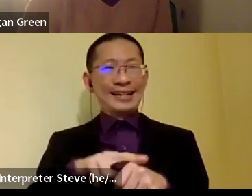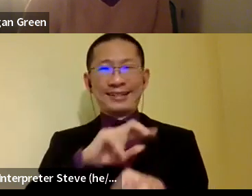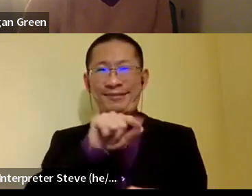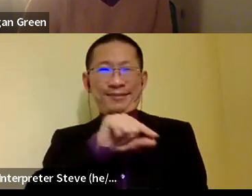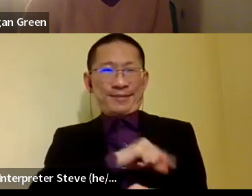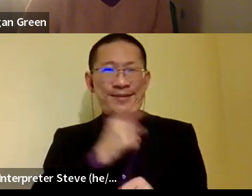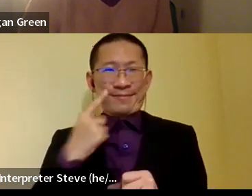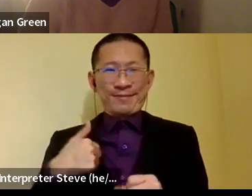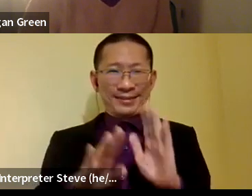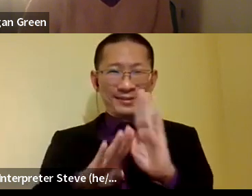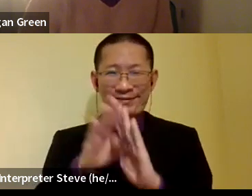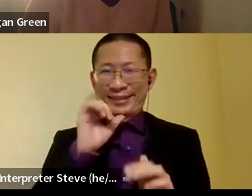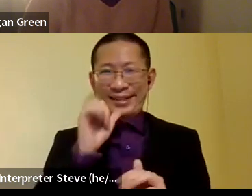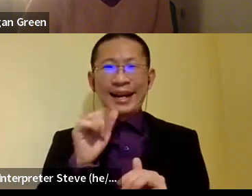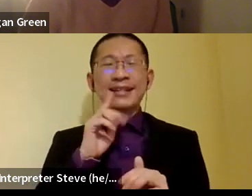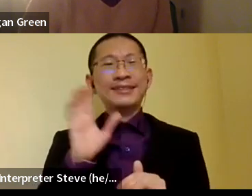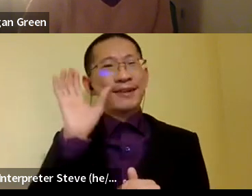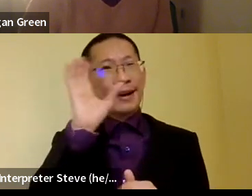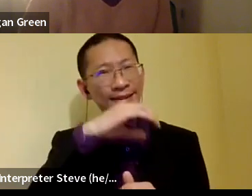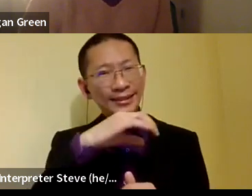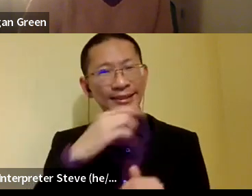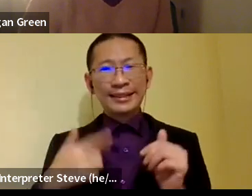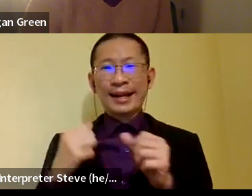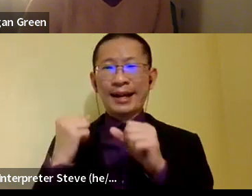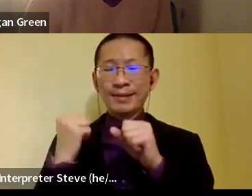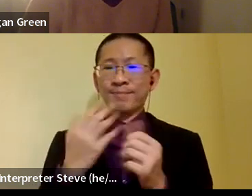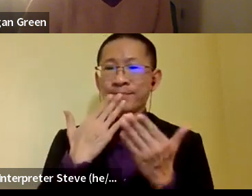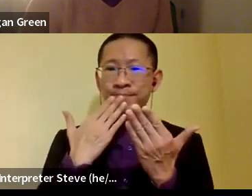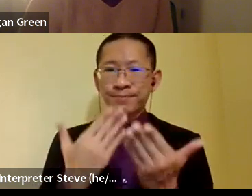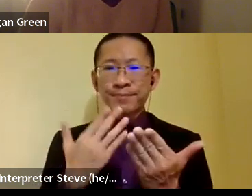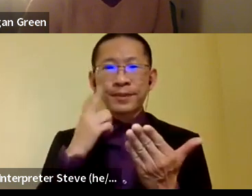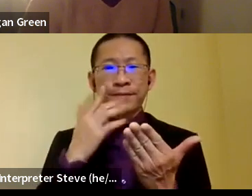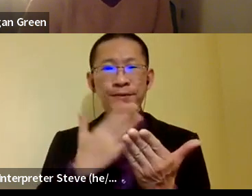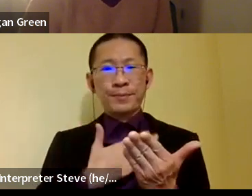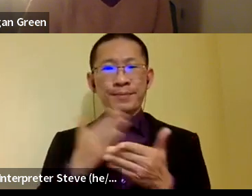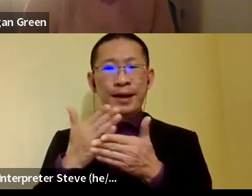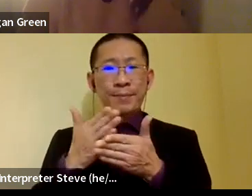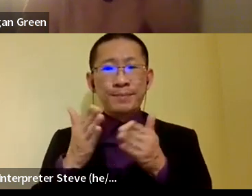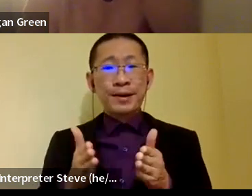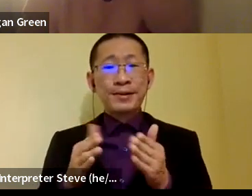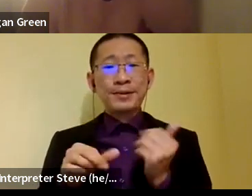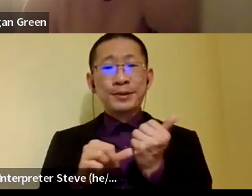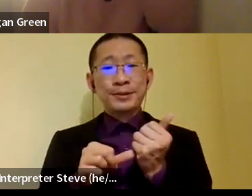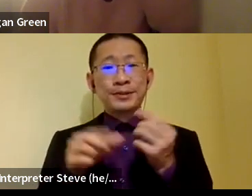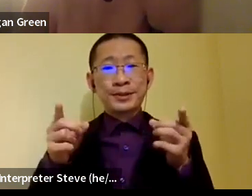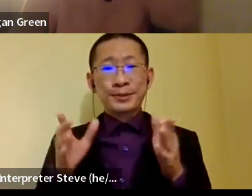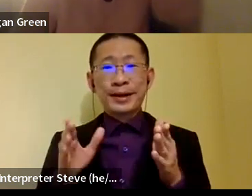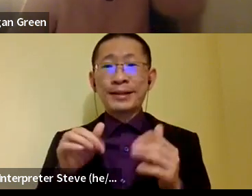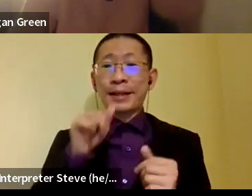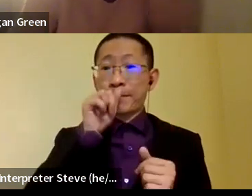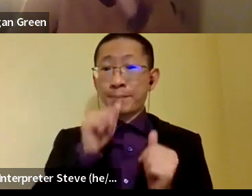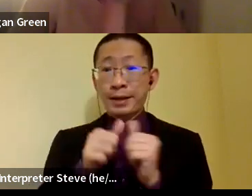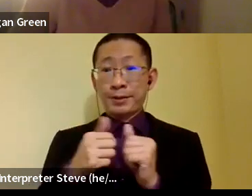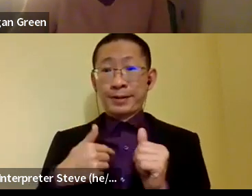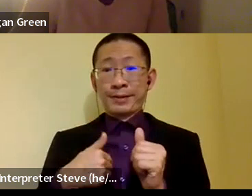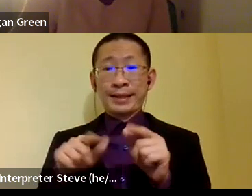So in a weird way, I'm very thankful for my partner associate artistic director's patience with me